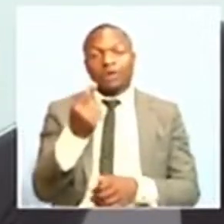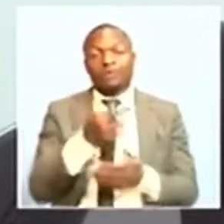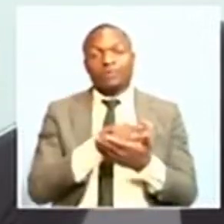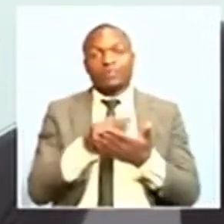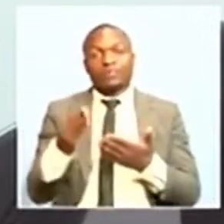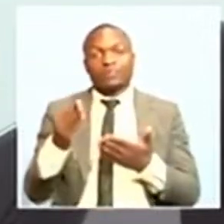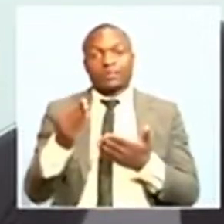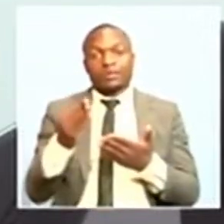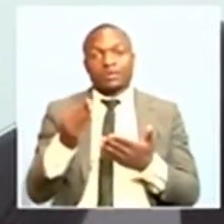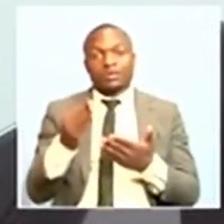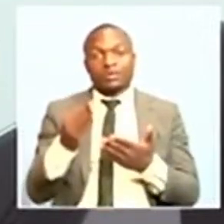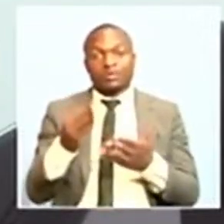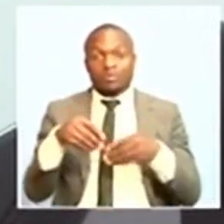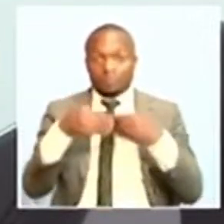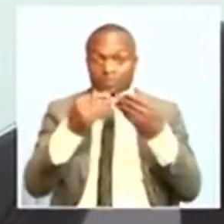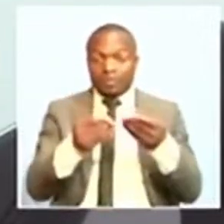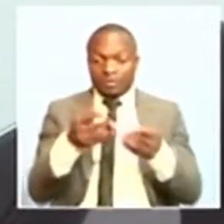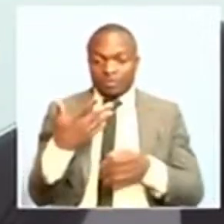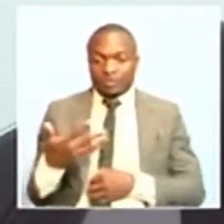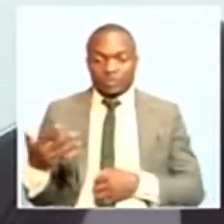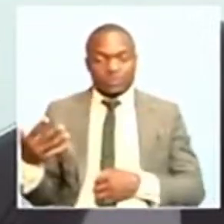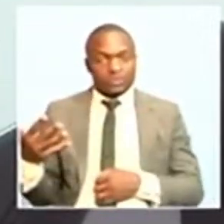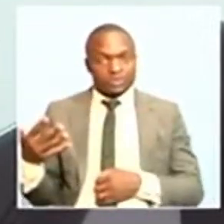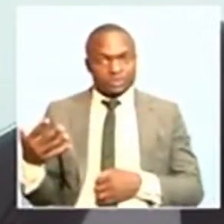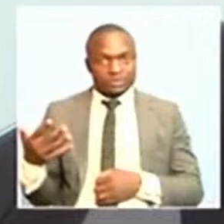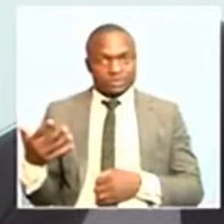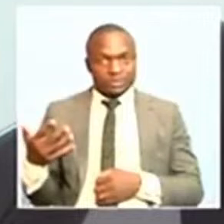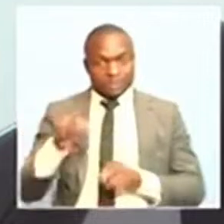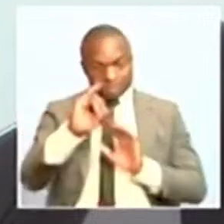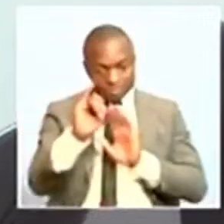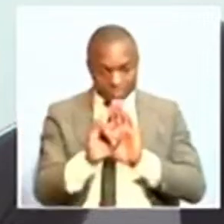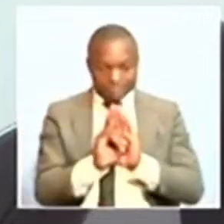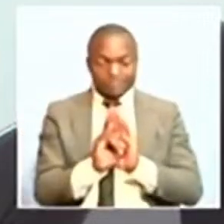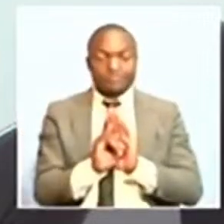prior to importation. Honorable Chair,